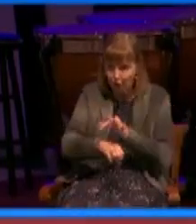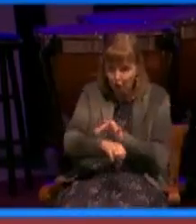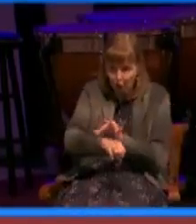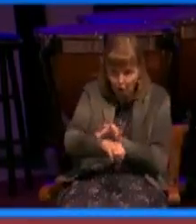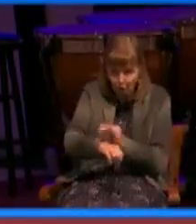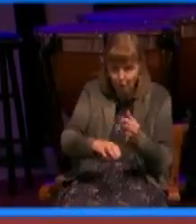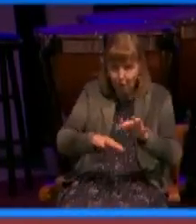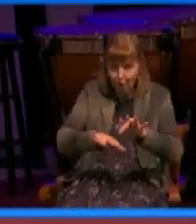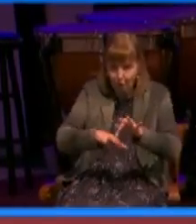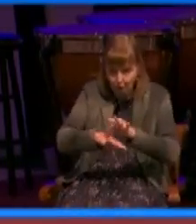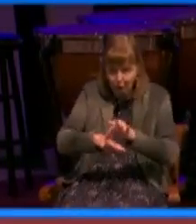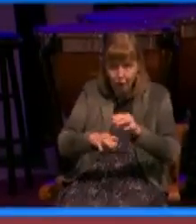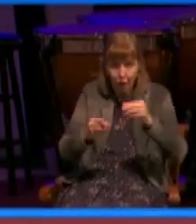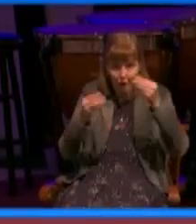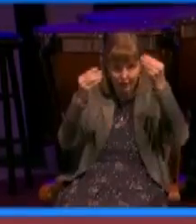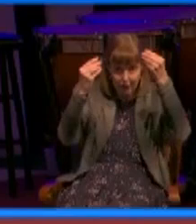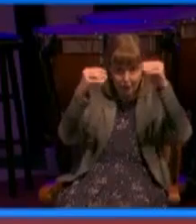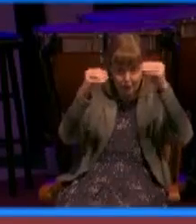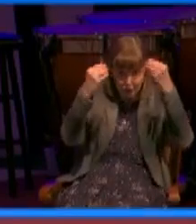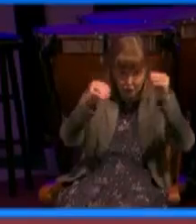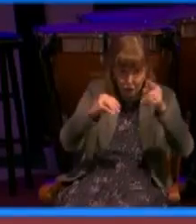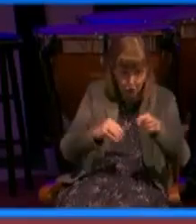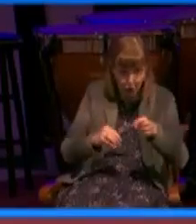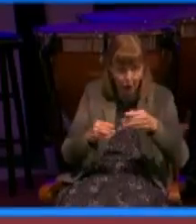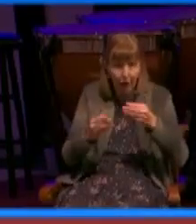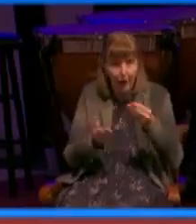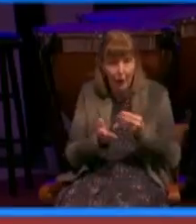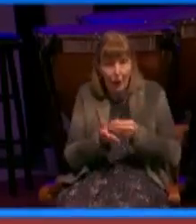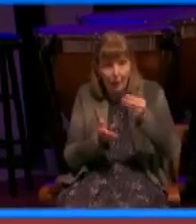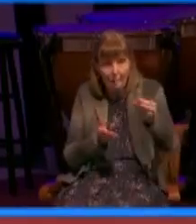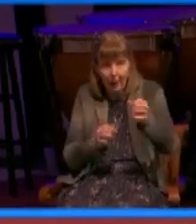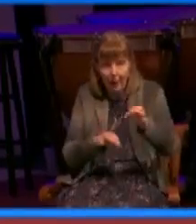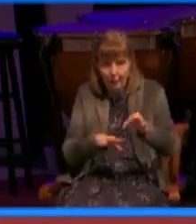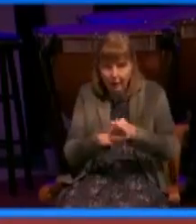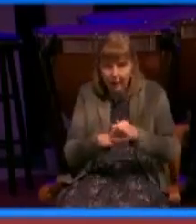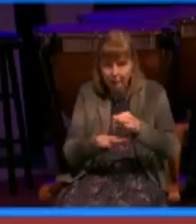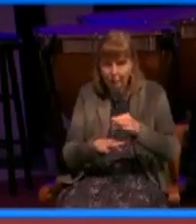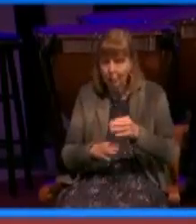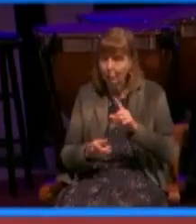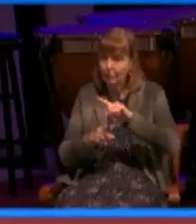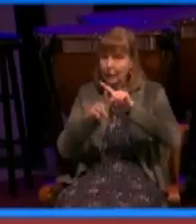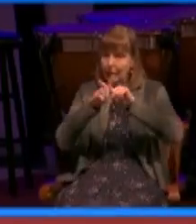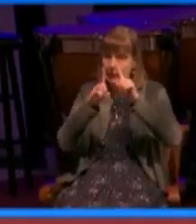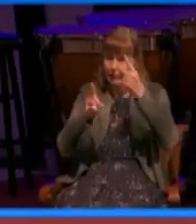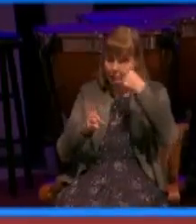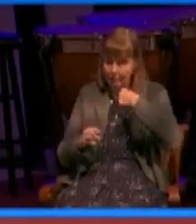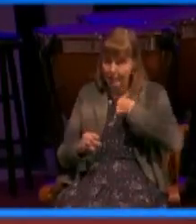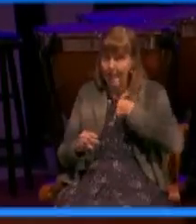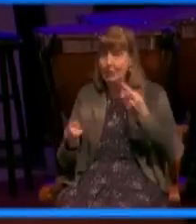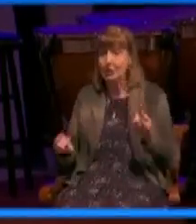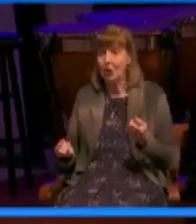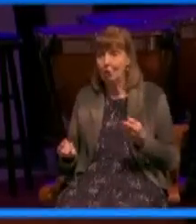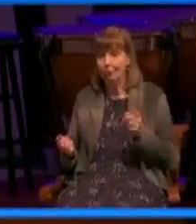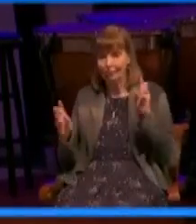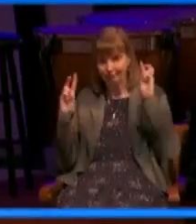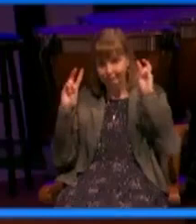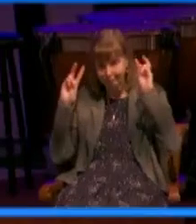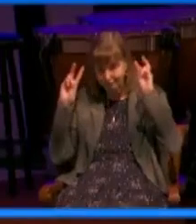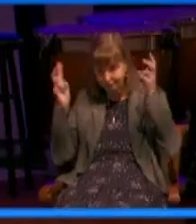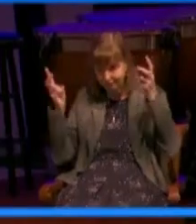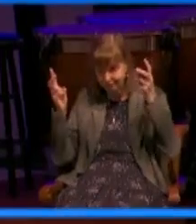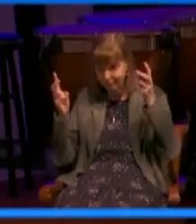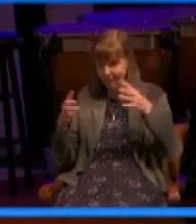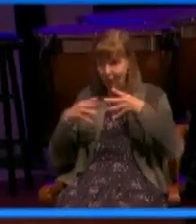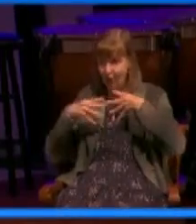to ring buying school. If you're in the room this morning and you've not bought a diamond ring for a lady, I'm about to give